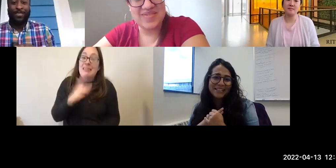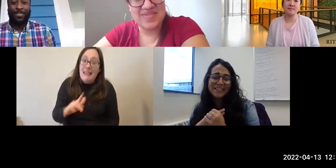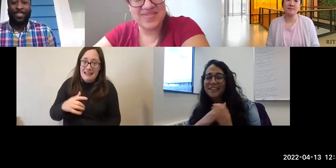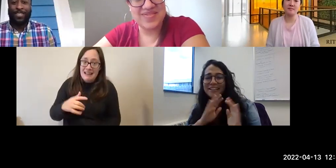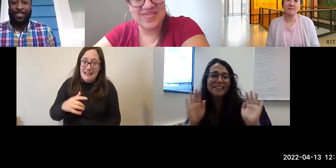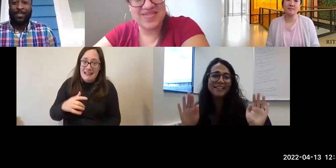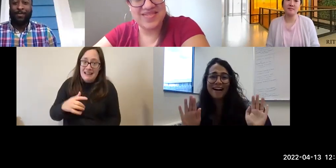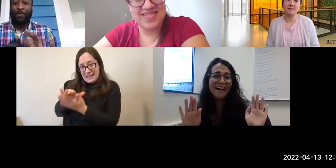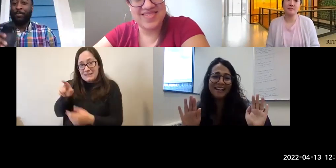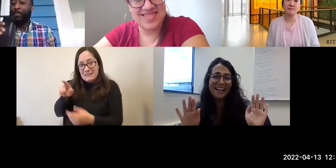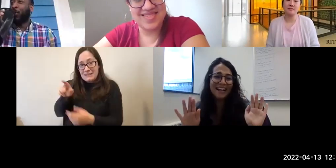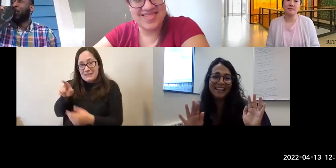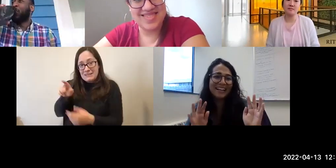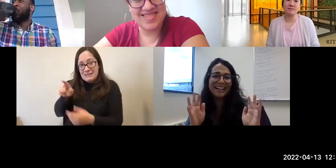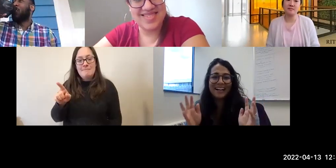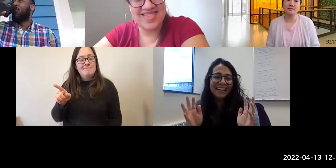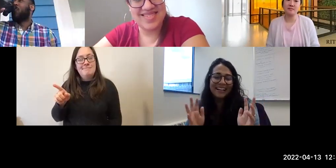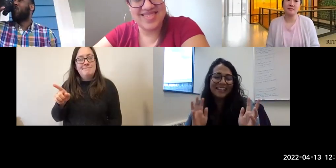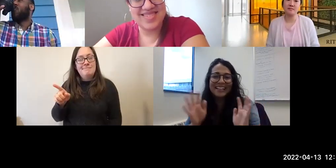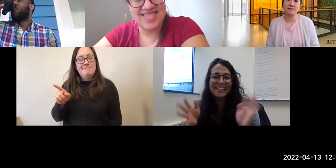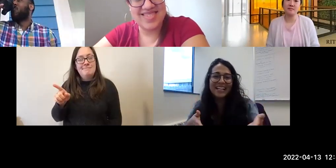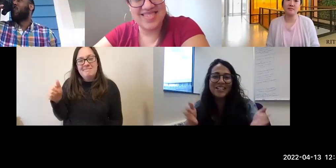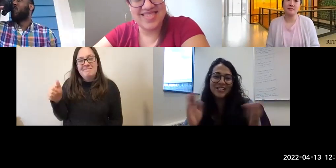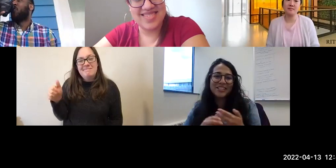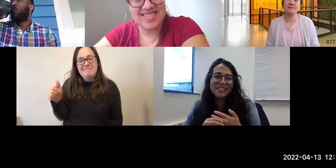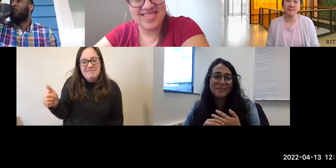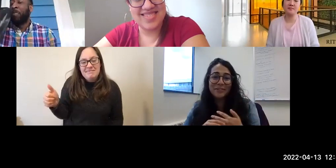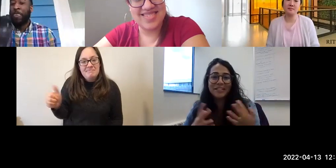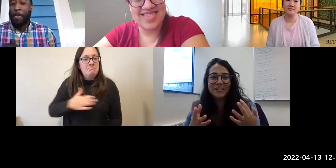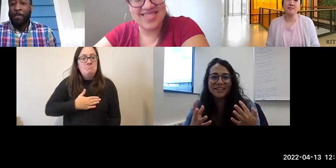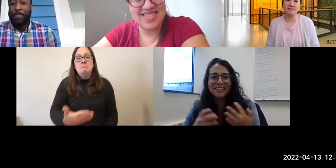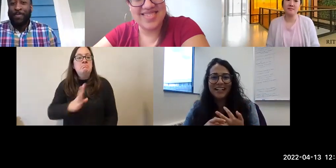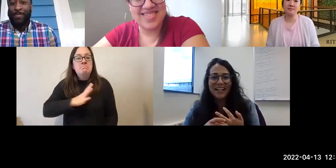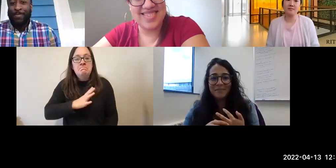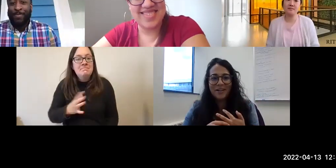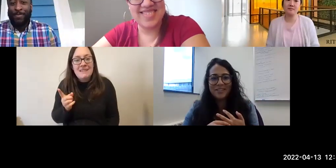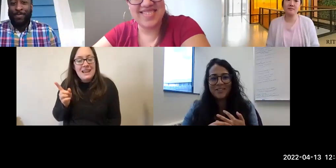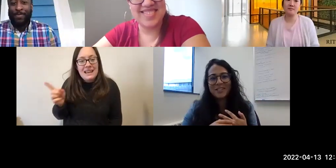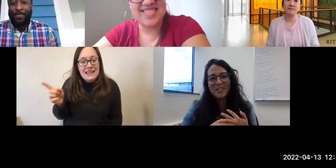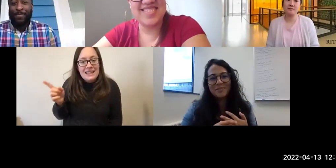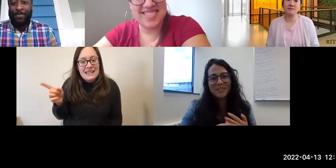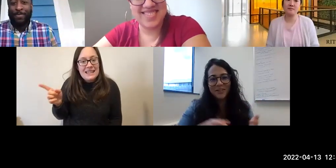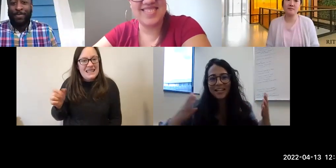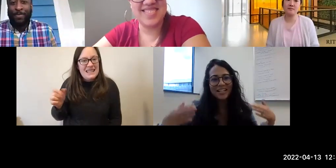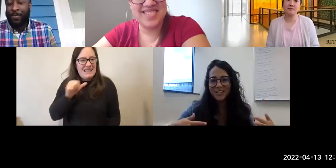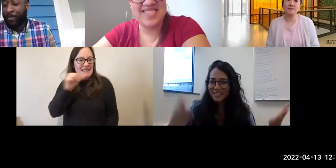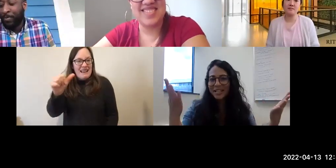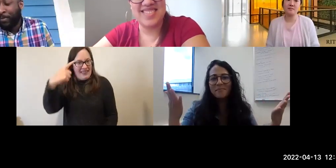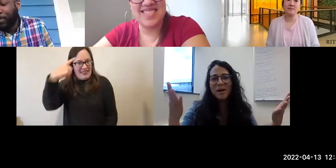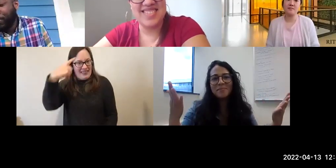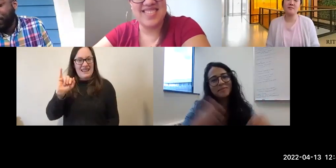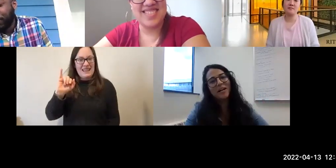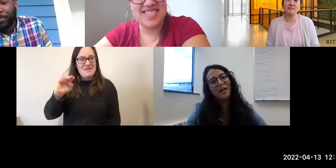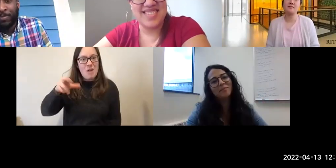is not like, yeah, he just doesn't believe in imposter syndrome. And so he just